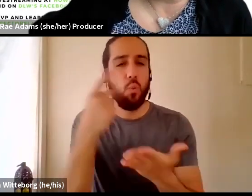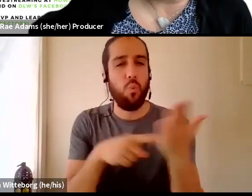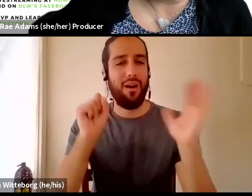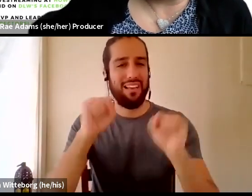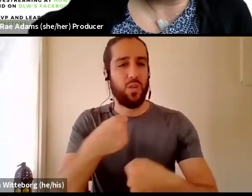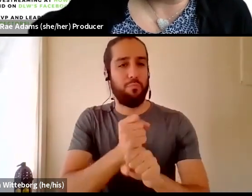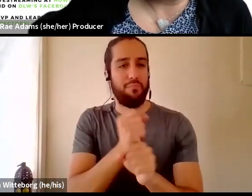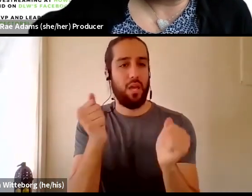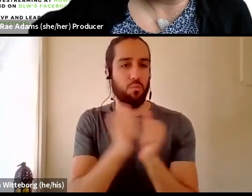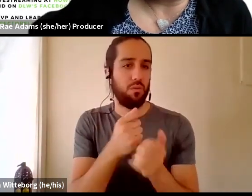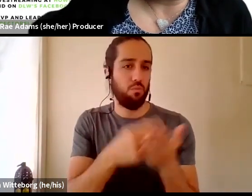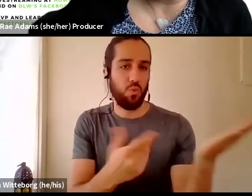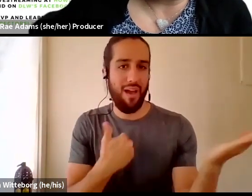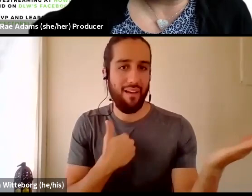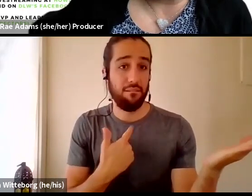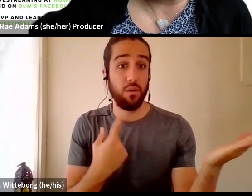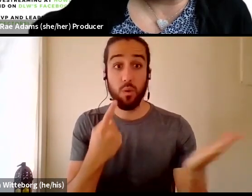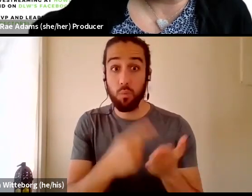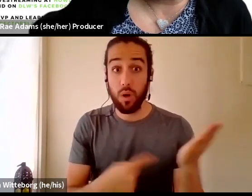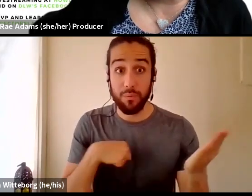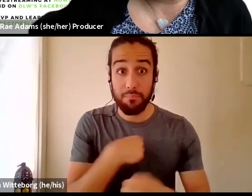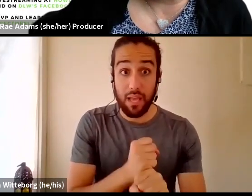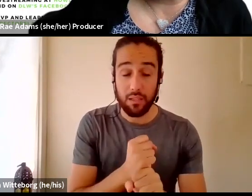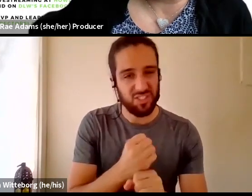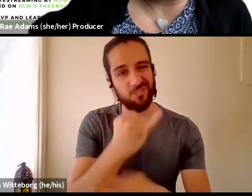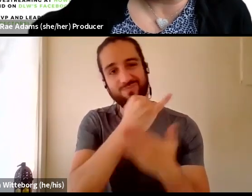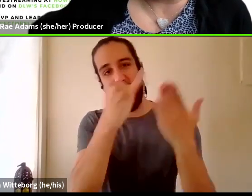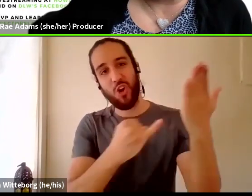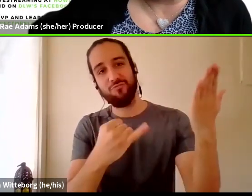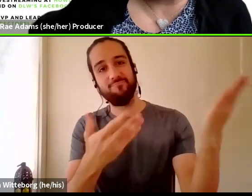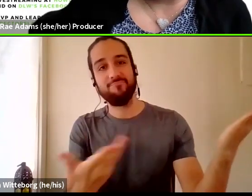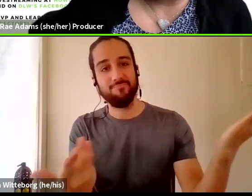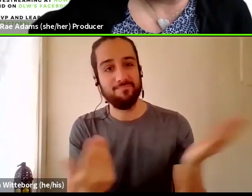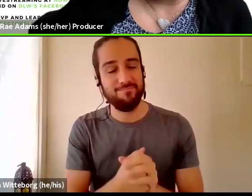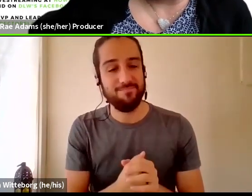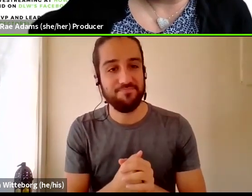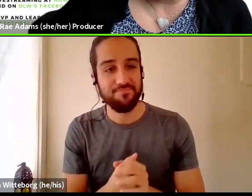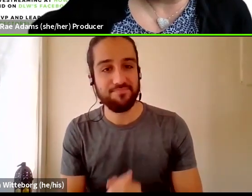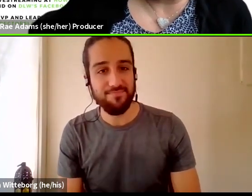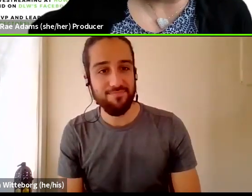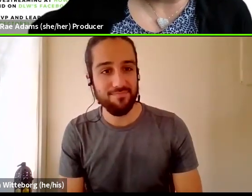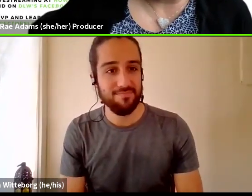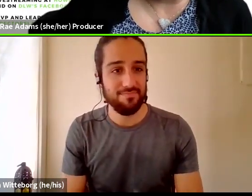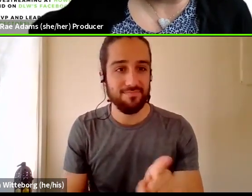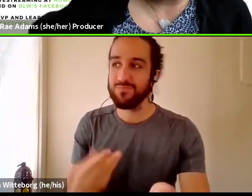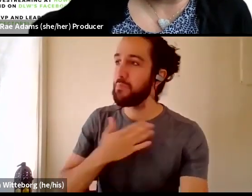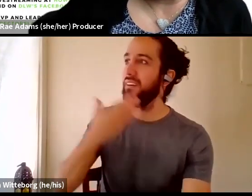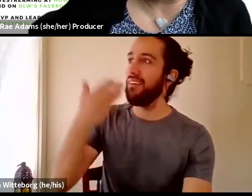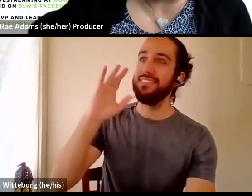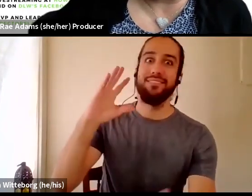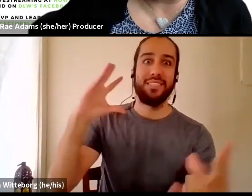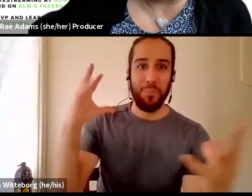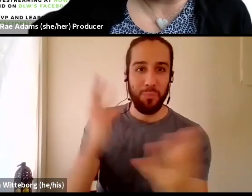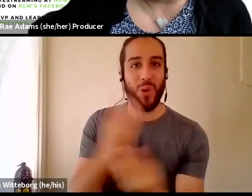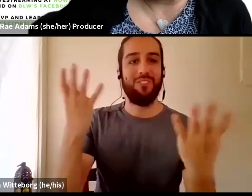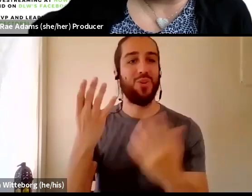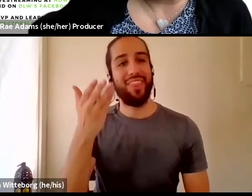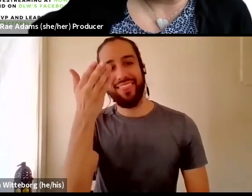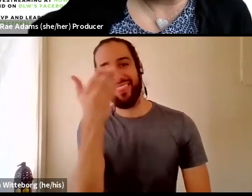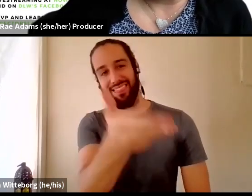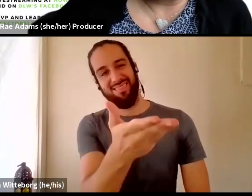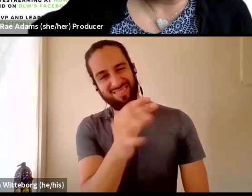you make with it? And what we make is art. Yeah. Oh my God, it's so beautiful.